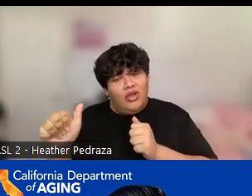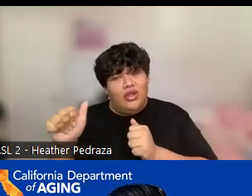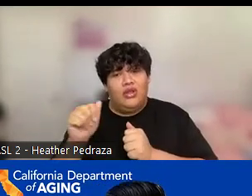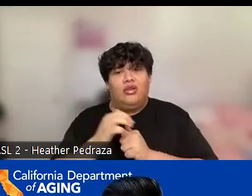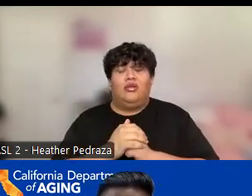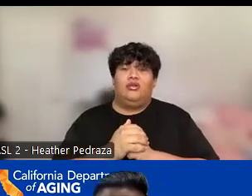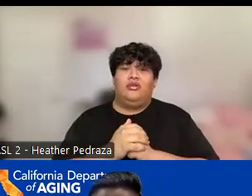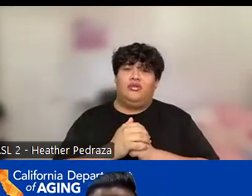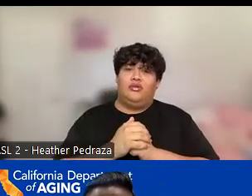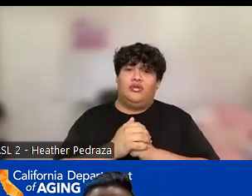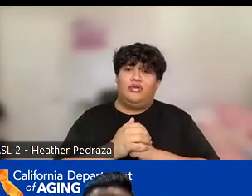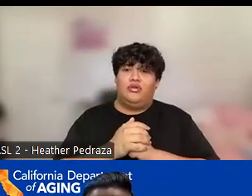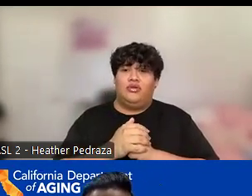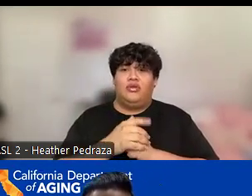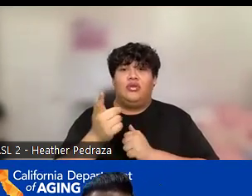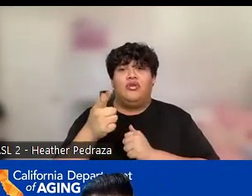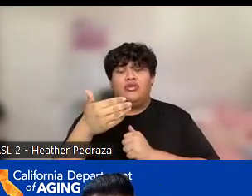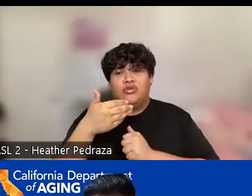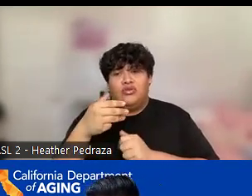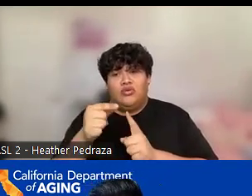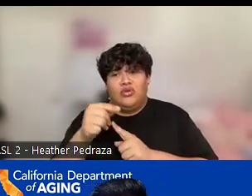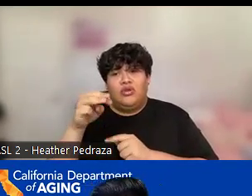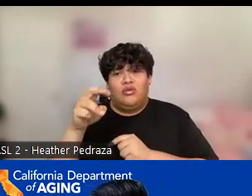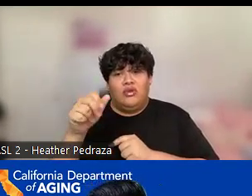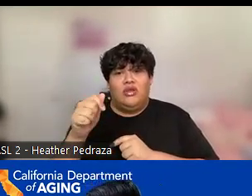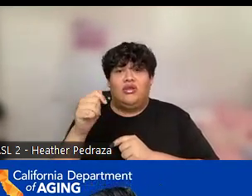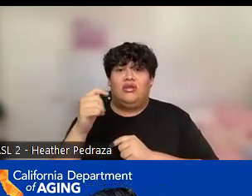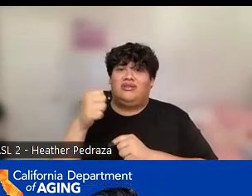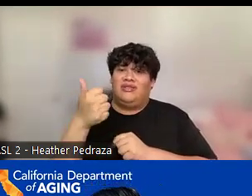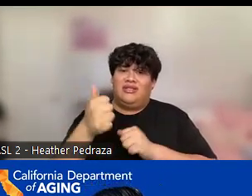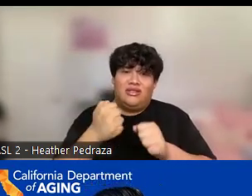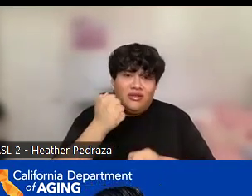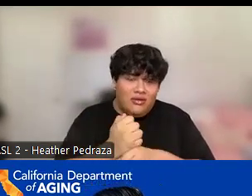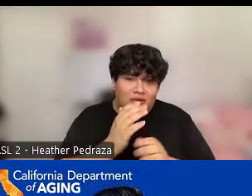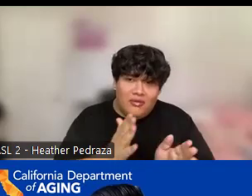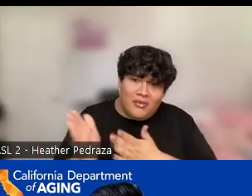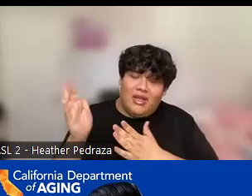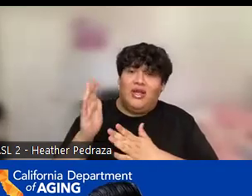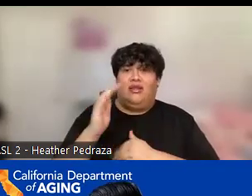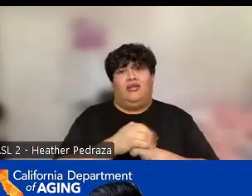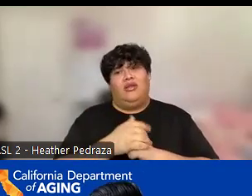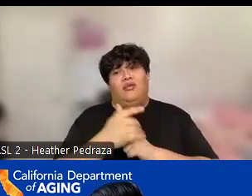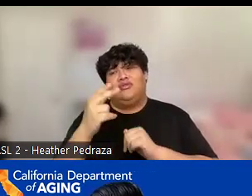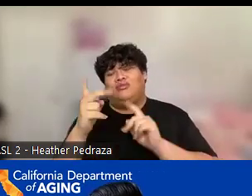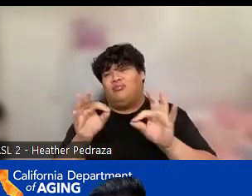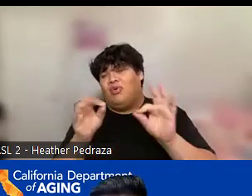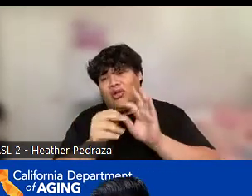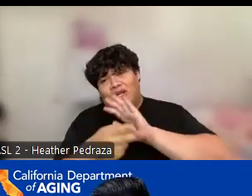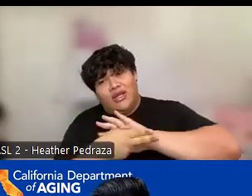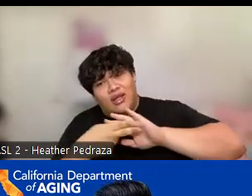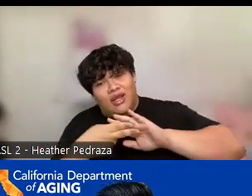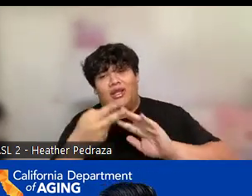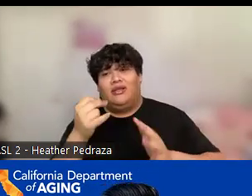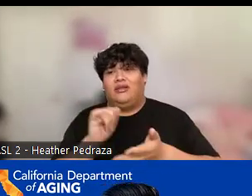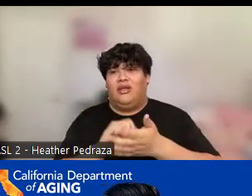this effort is to raise awareness of the MPA. This is a long-term plan, a 10-year plan. So we feel that it's important to highlight that we're still in the thick of